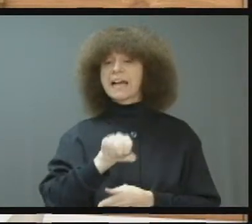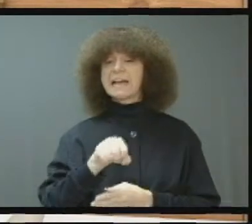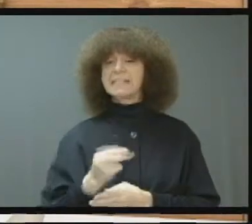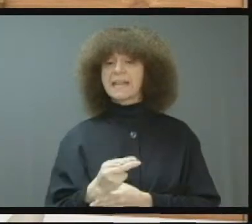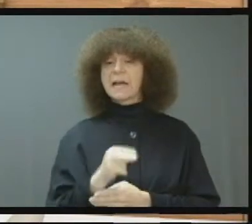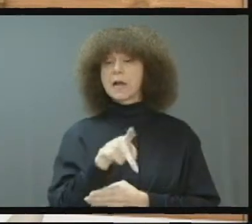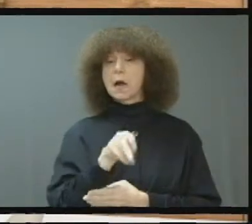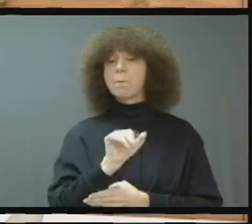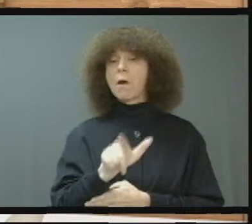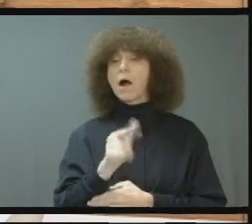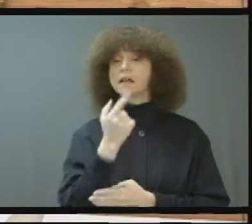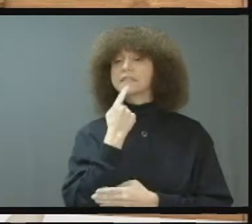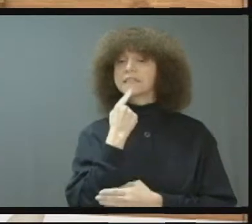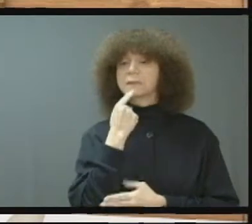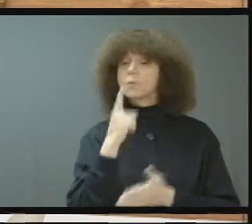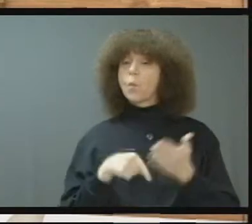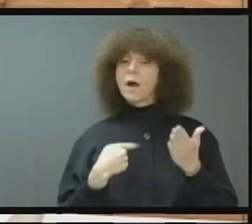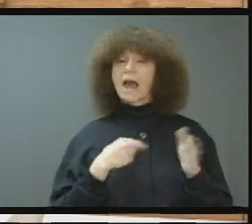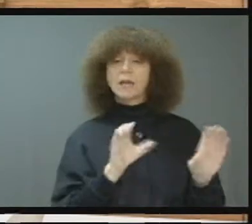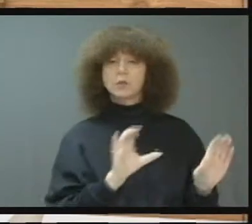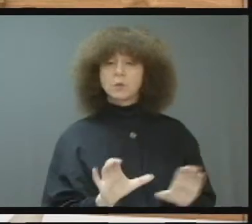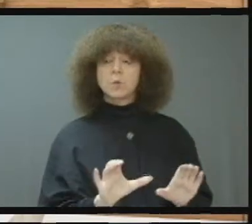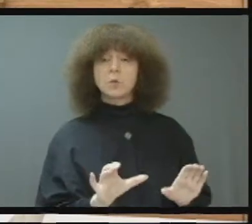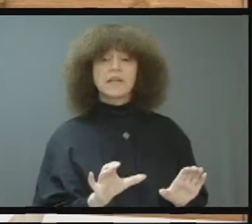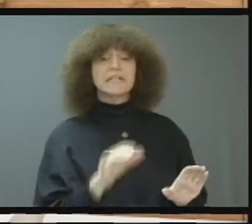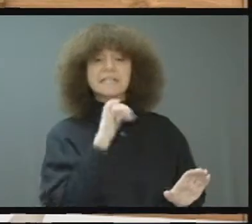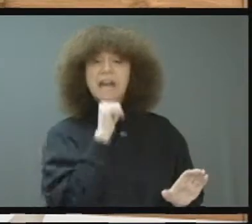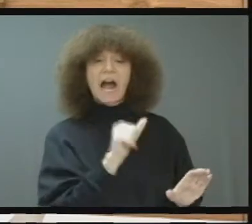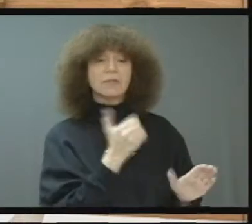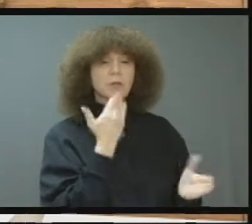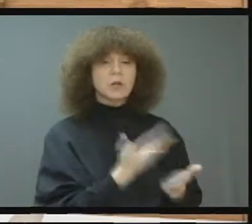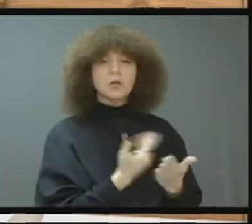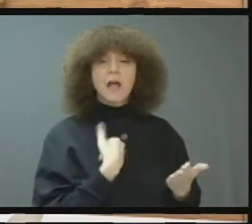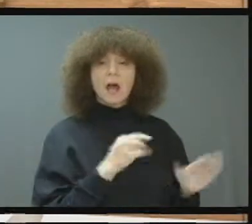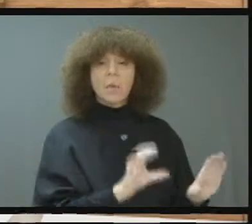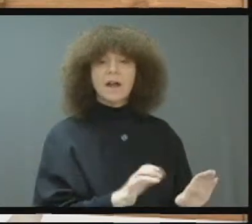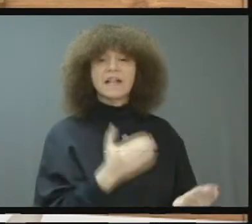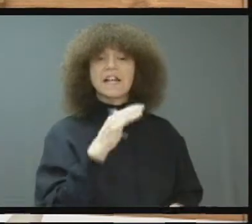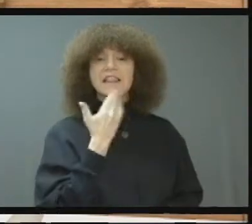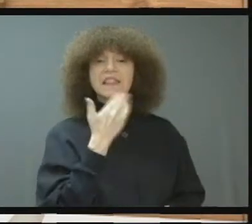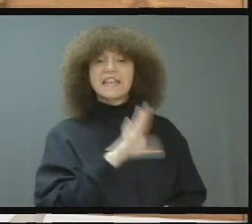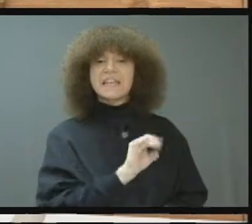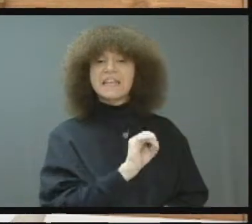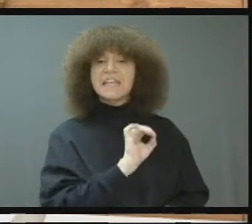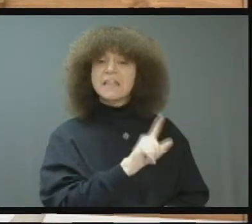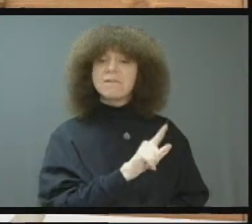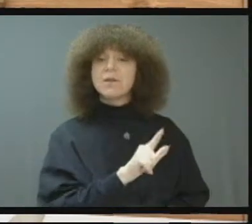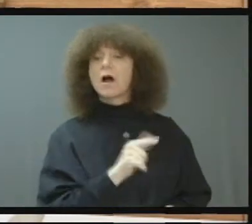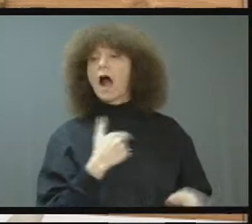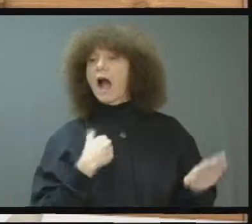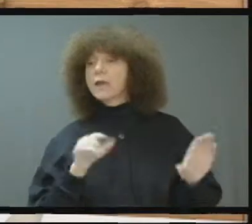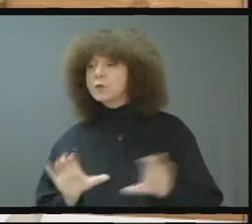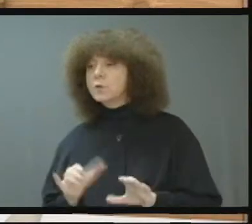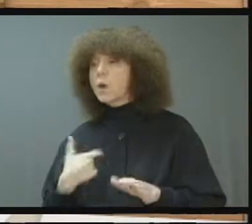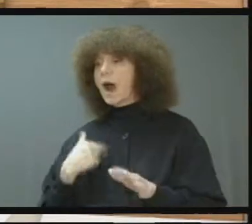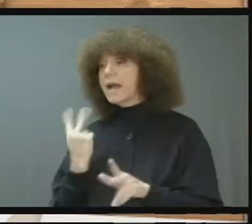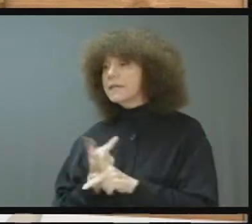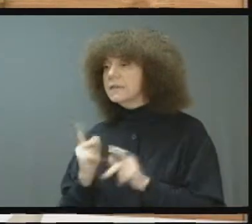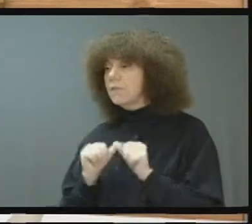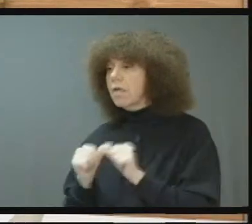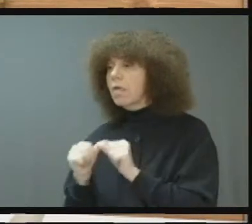"For what I do is not the good I want to. No, the evil that I do, that I do not want to do, this I keep on